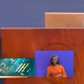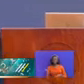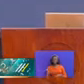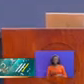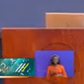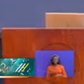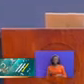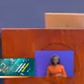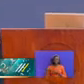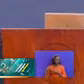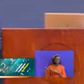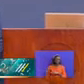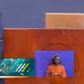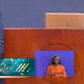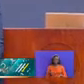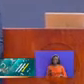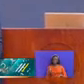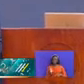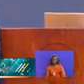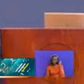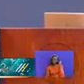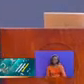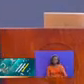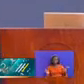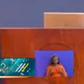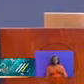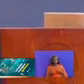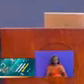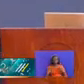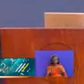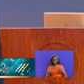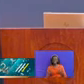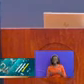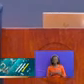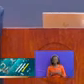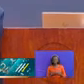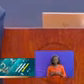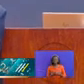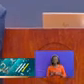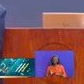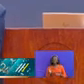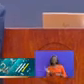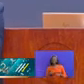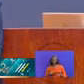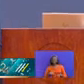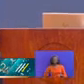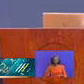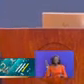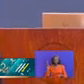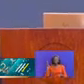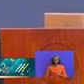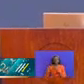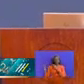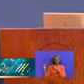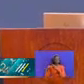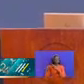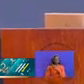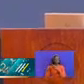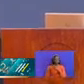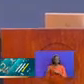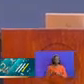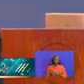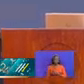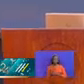not healed and we are raising a generation that is growing in the spirit but not growing in